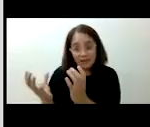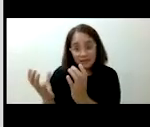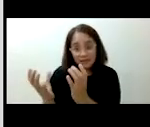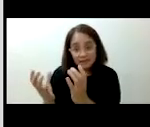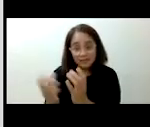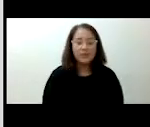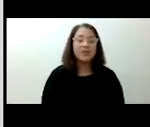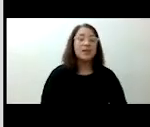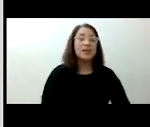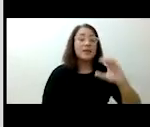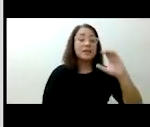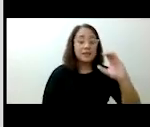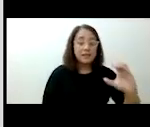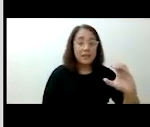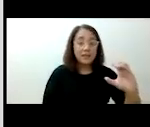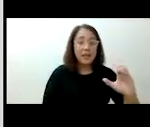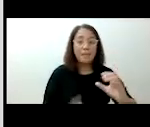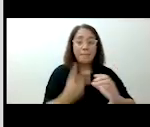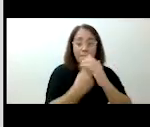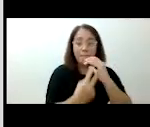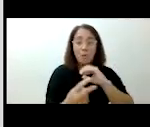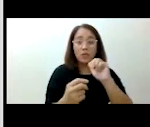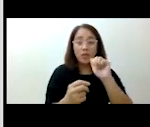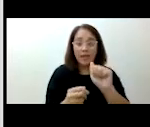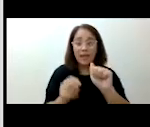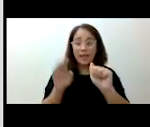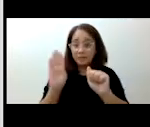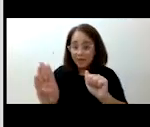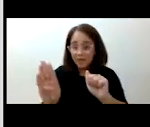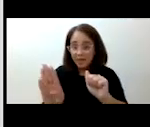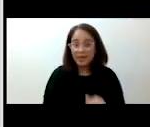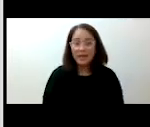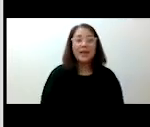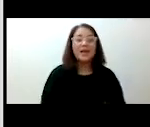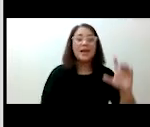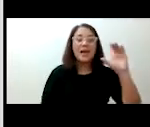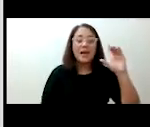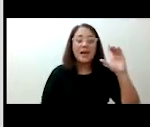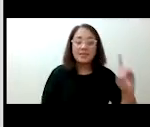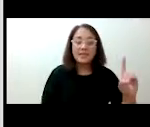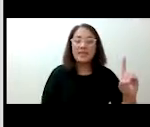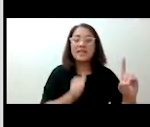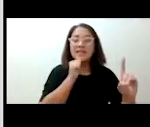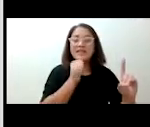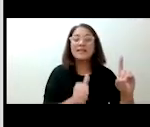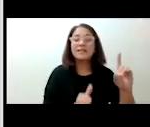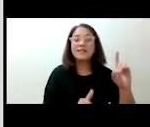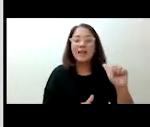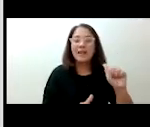C, both A and B. D, neither A nor B.